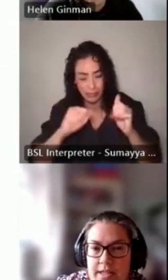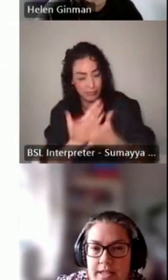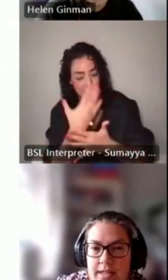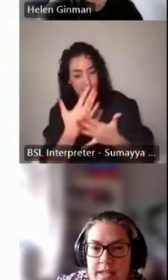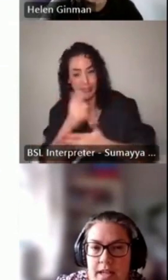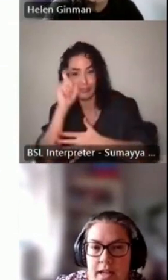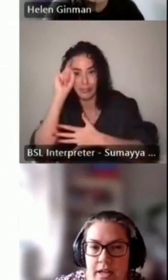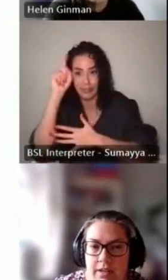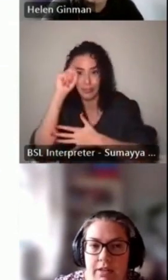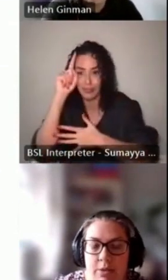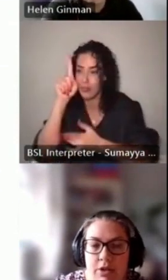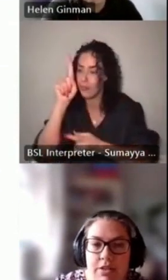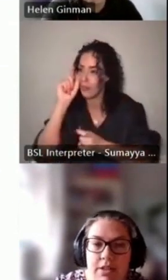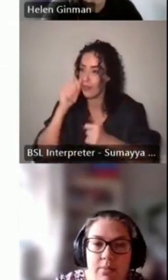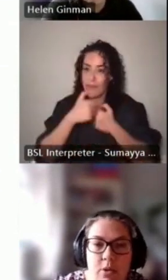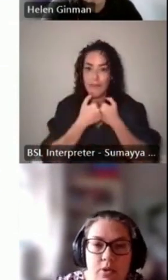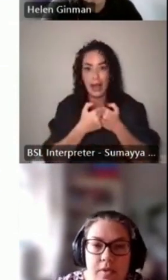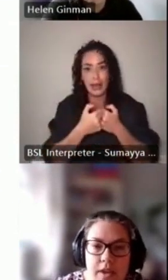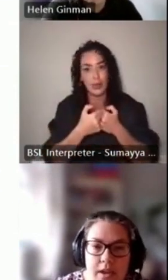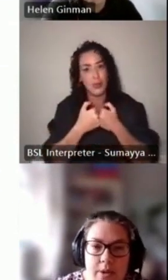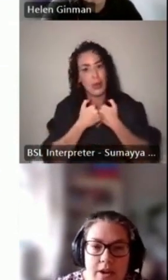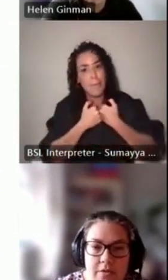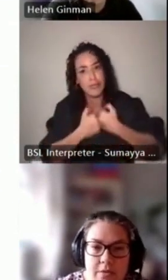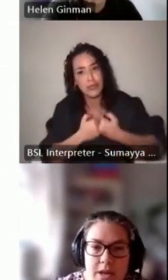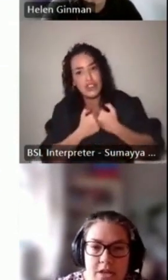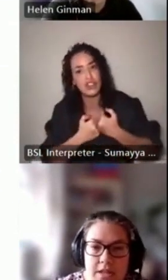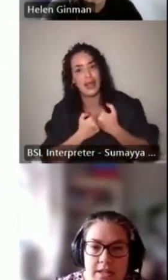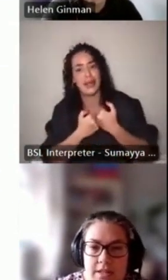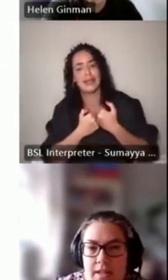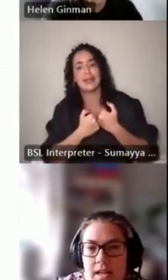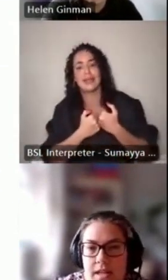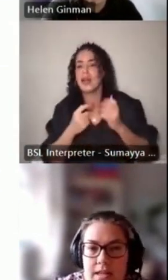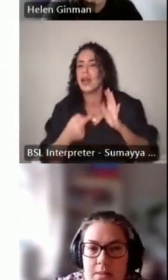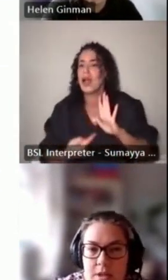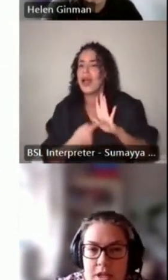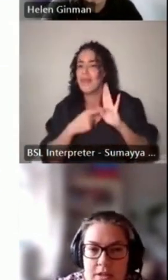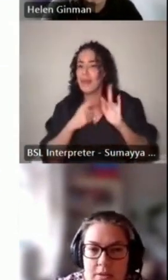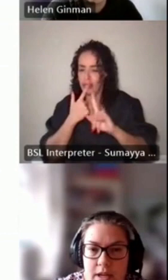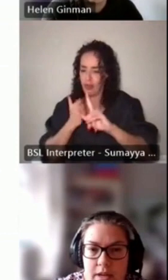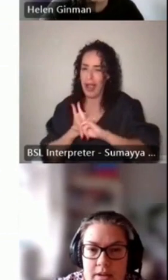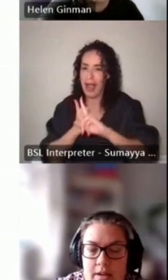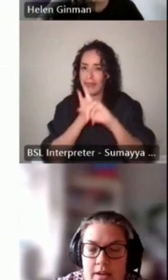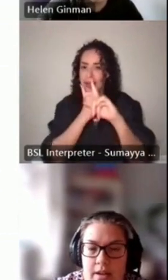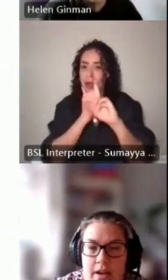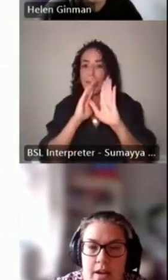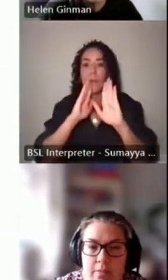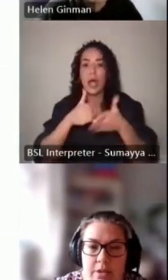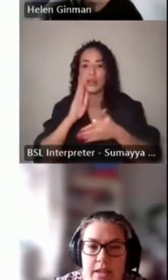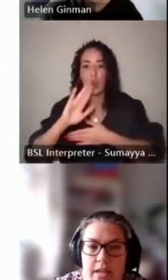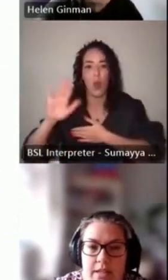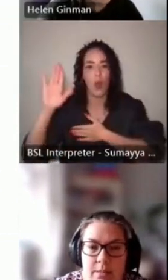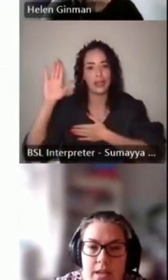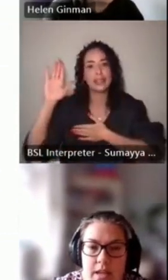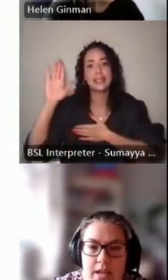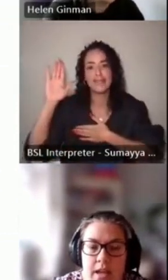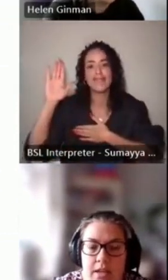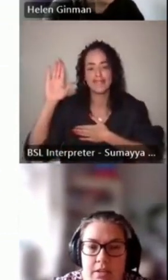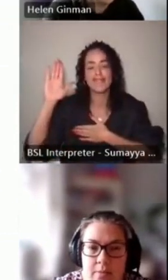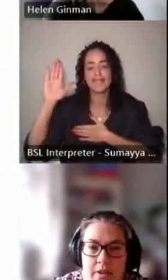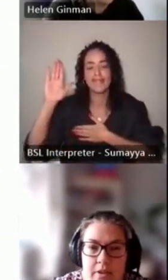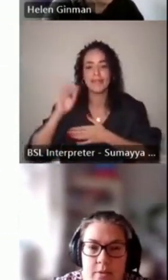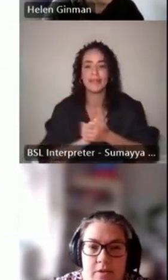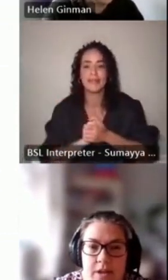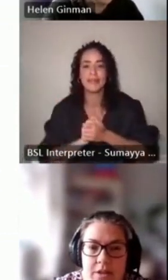and appreciated. And I think the most important thing about affirmations is that they need to be genuine. So they need to